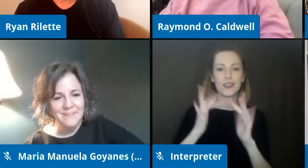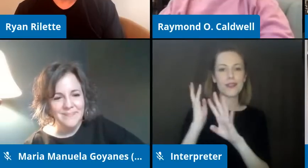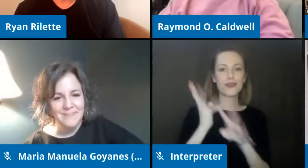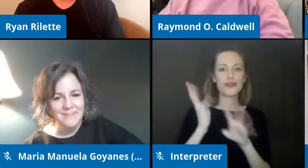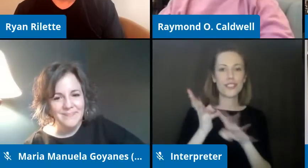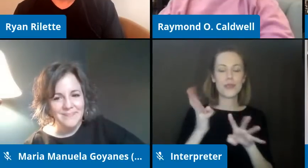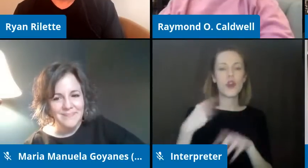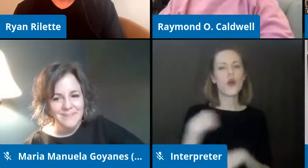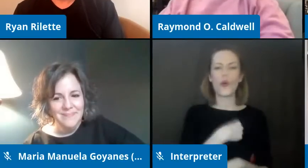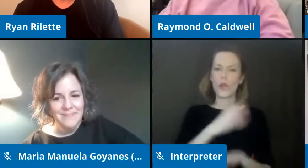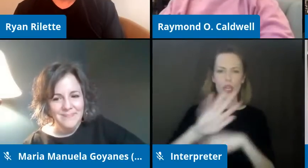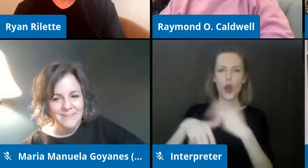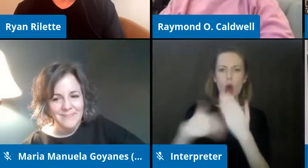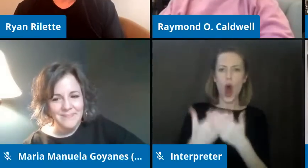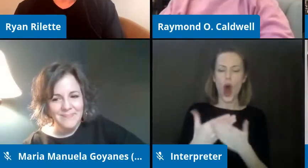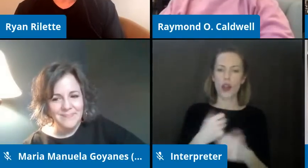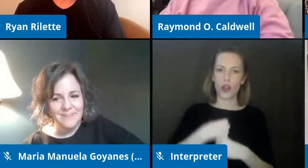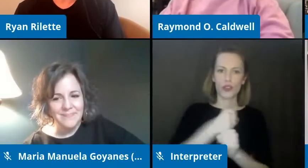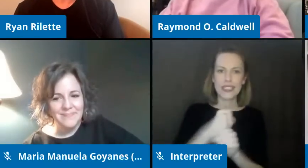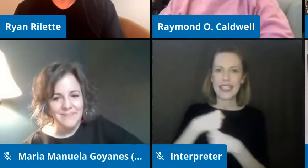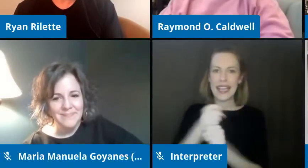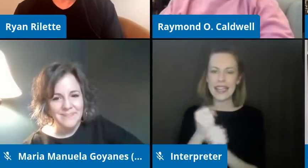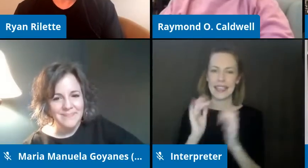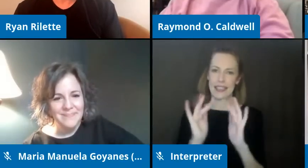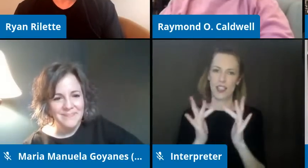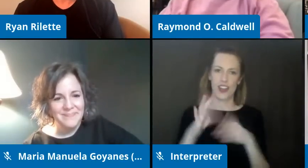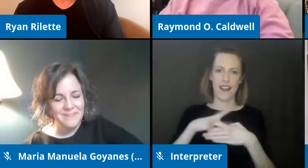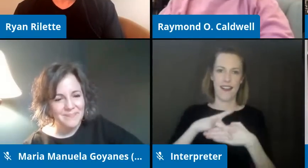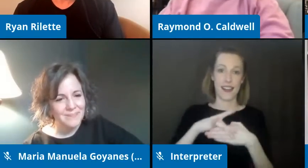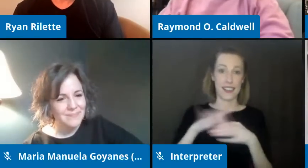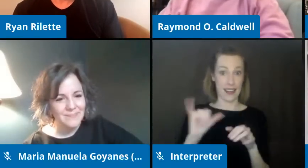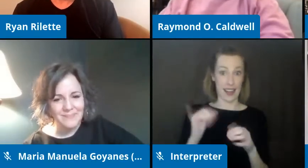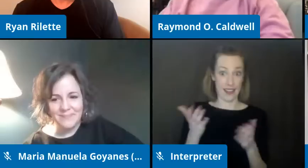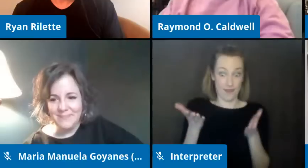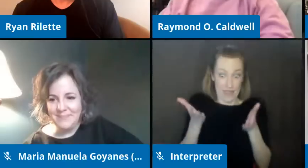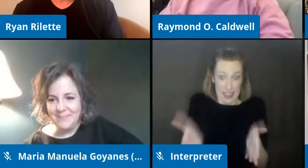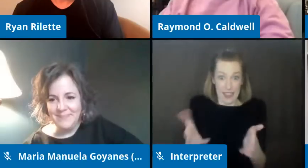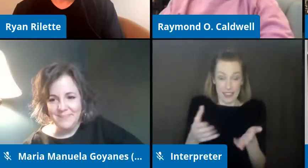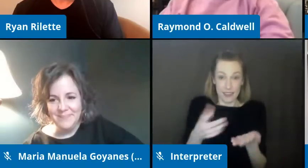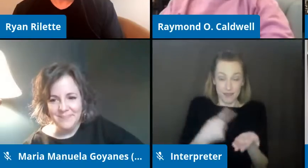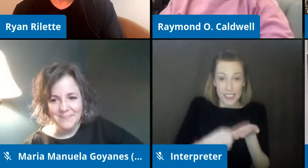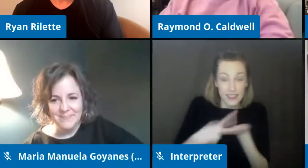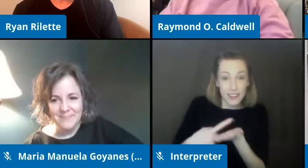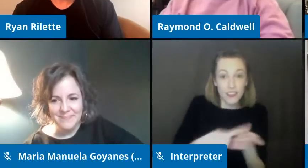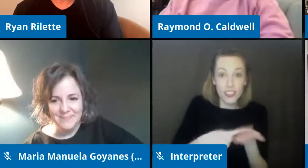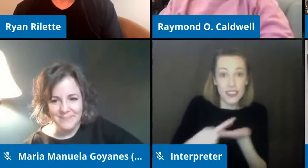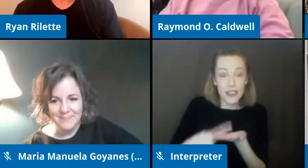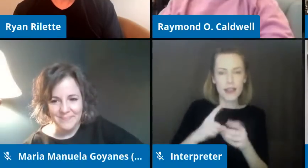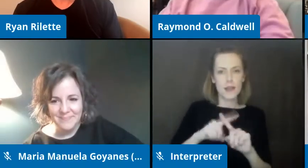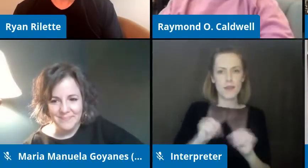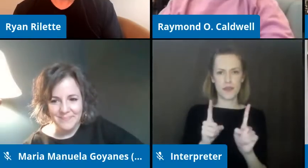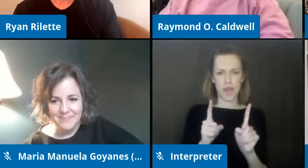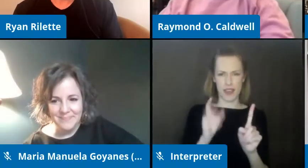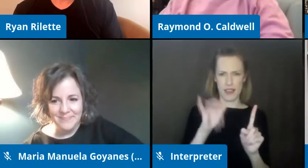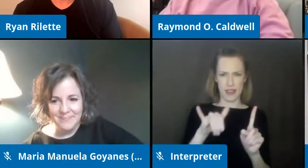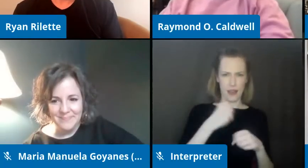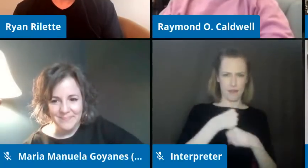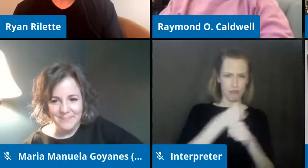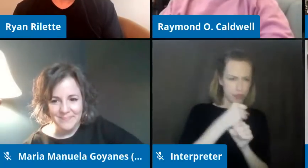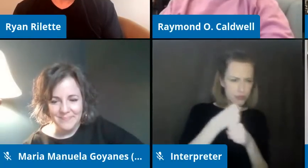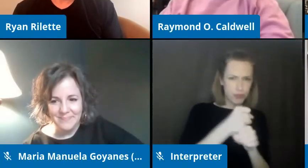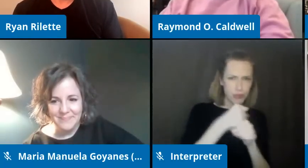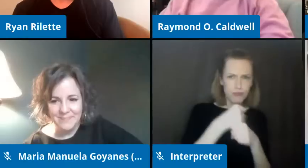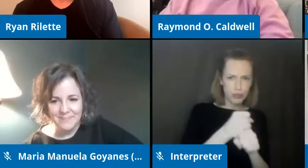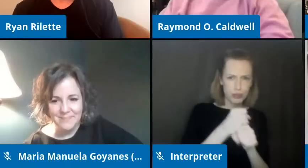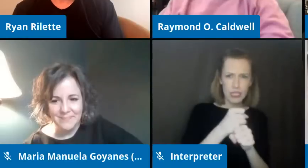online content like this, among other things, but none of it can possibly replace what happens when,